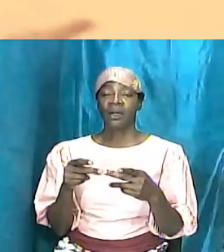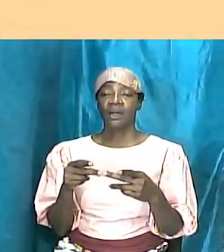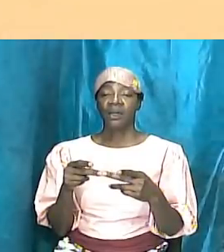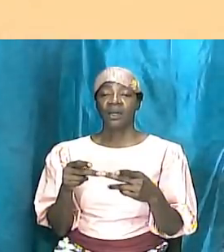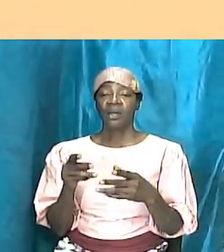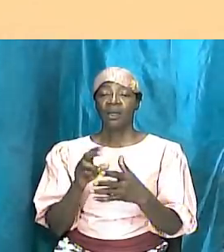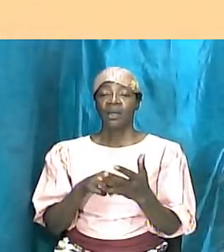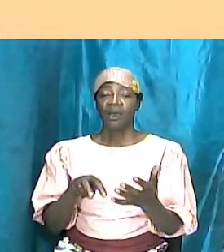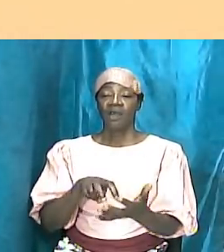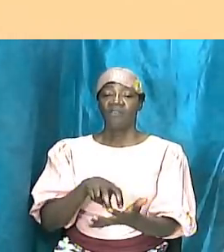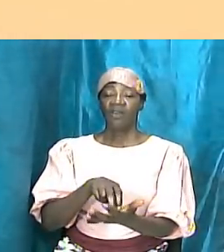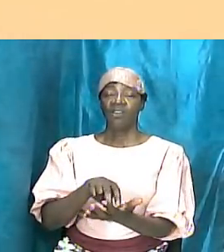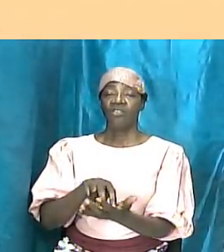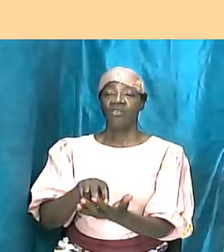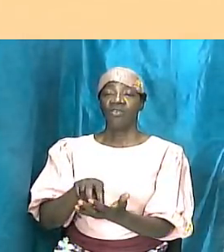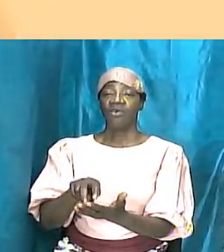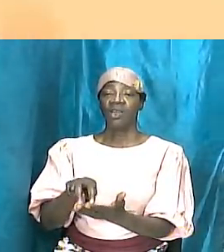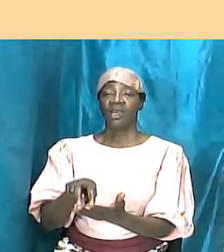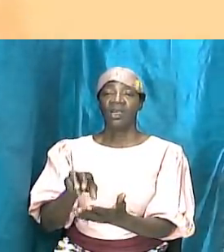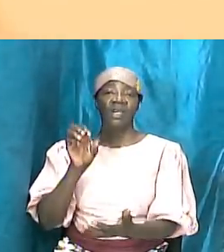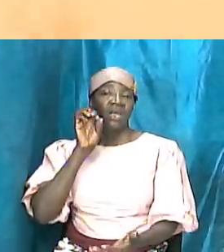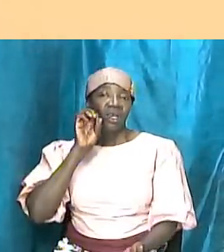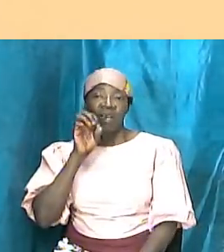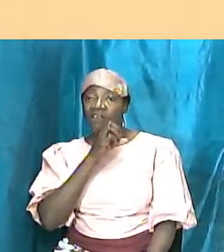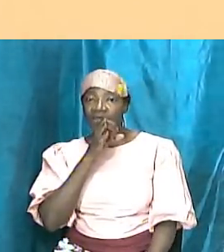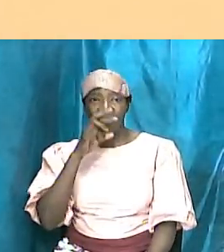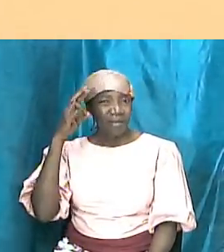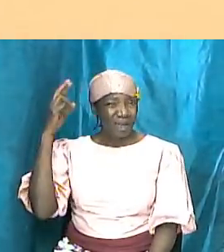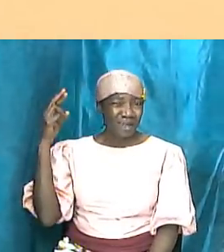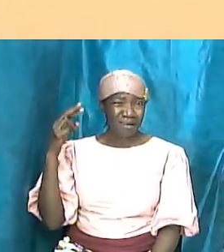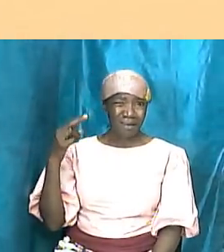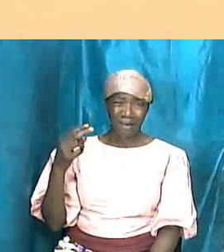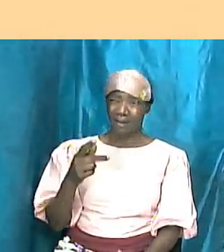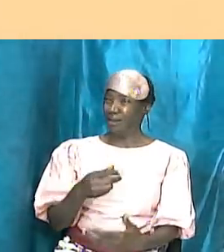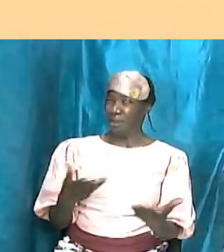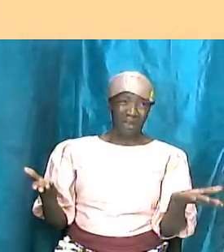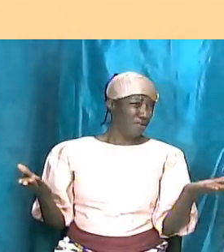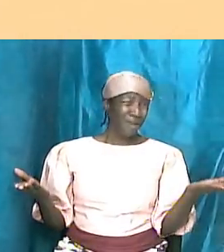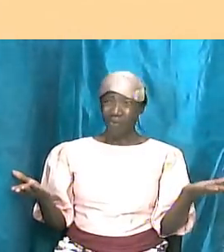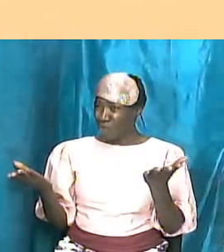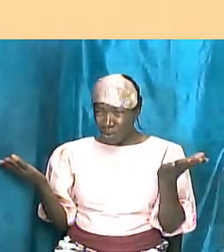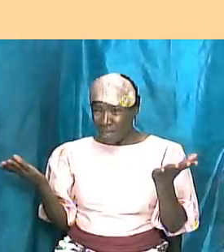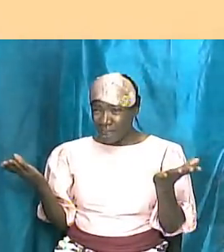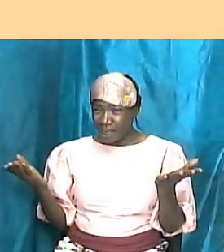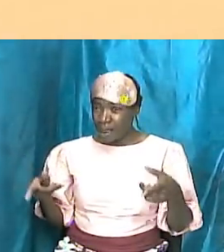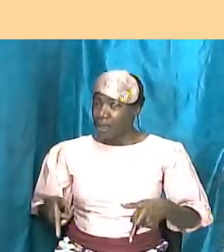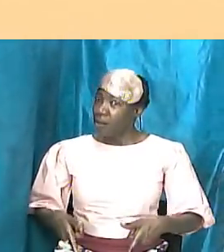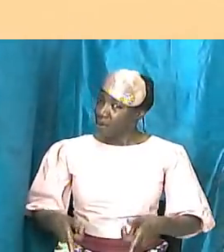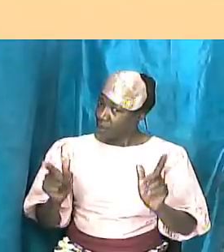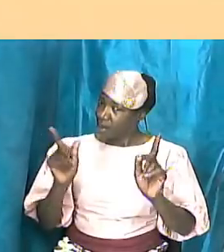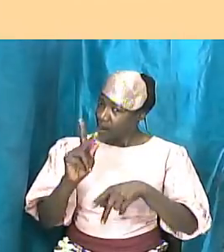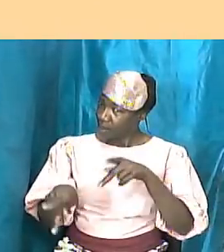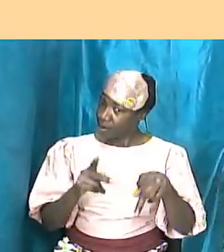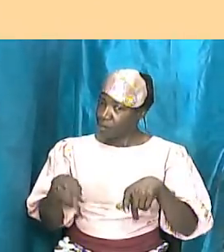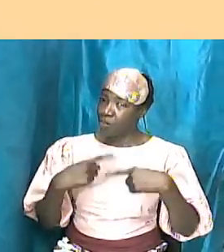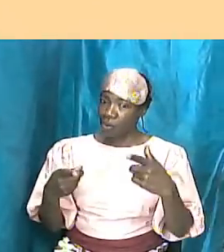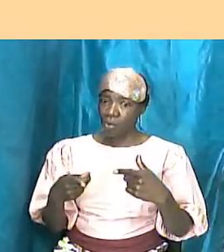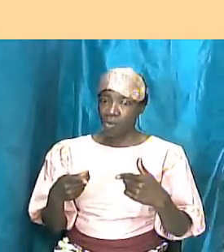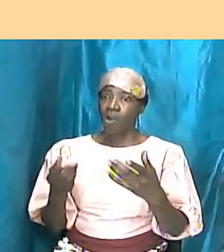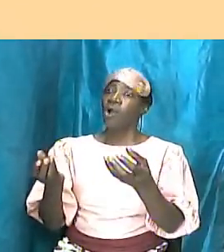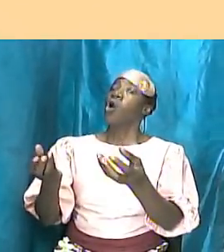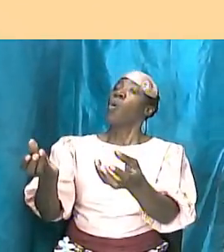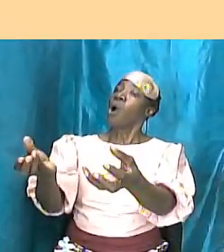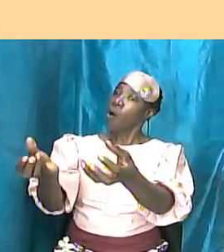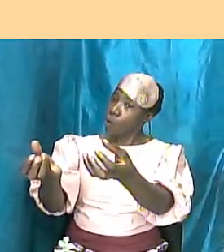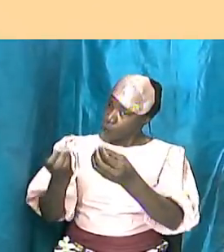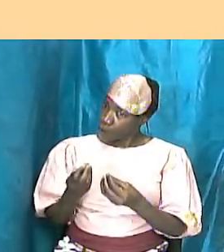the Egyptians recognize, my God, what have we done? We have let the people go. We're going after them. We're going to bring them back